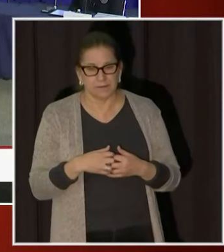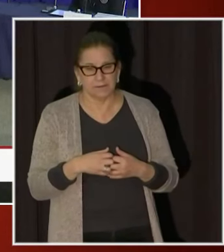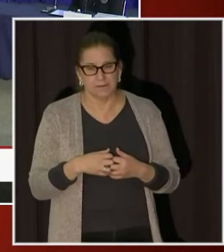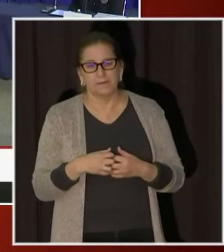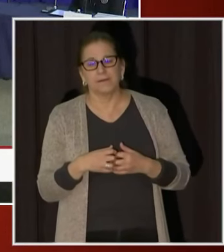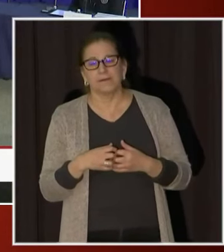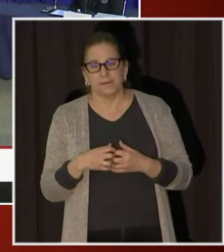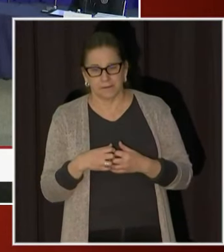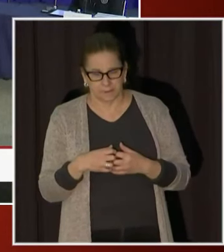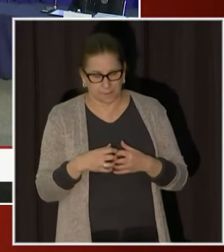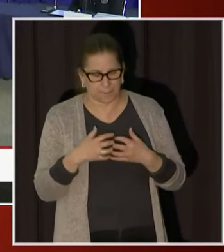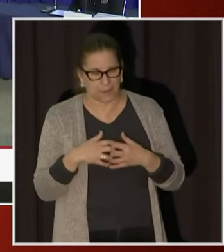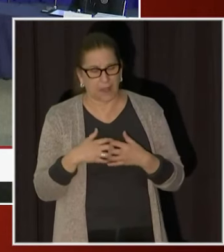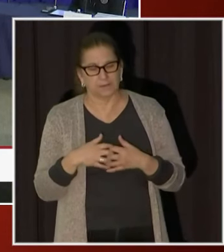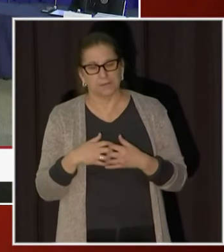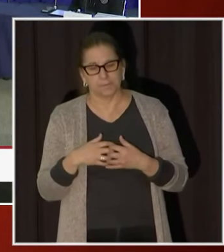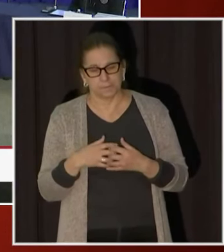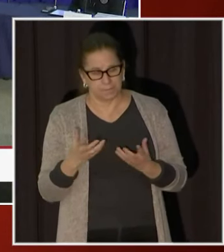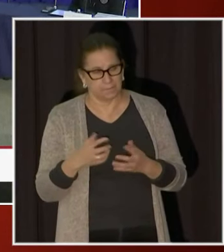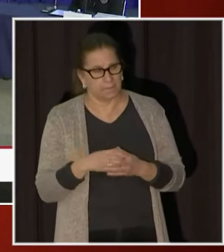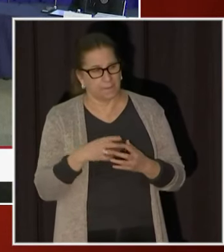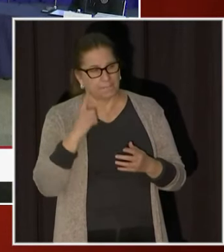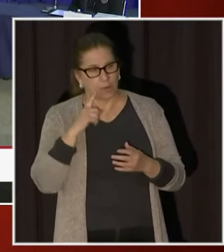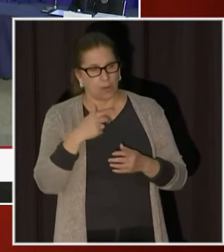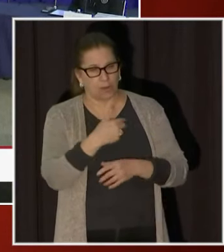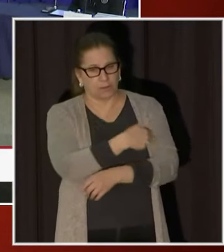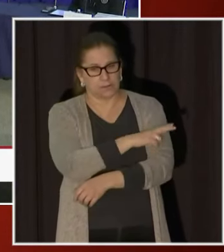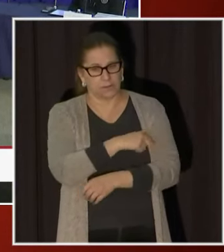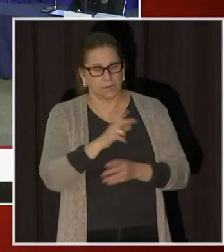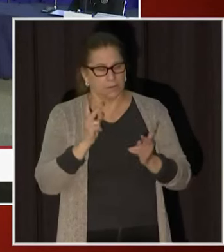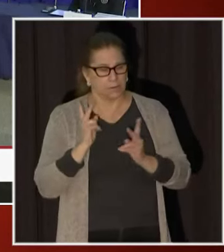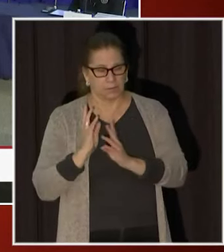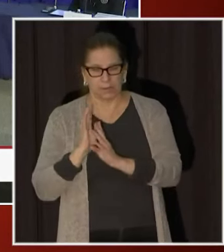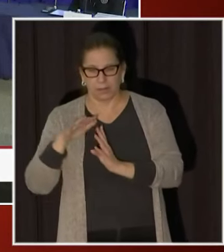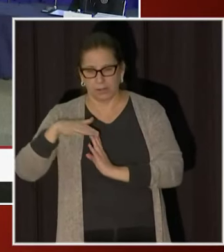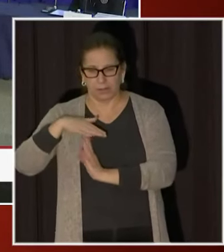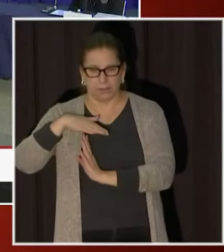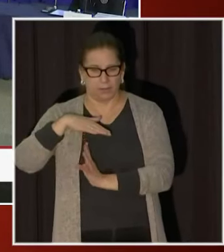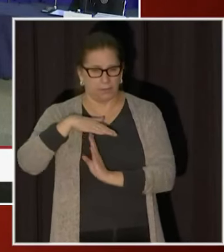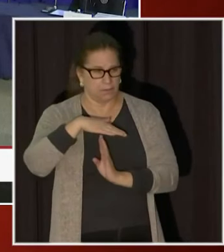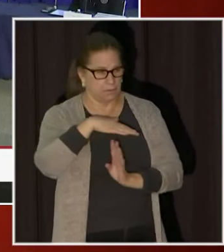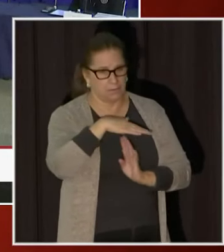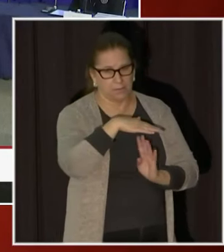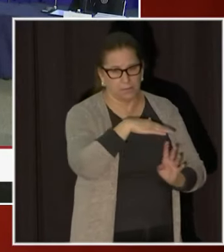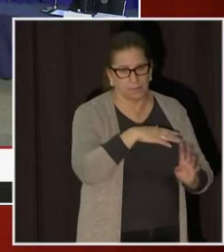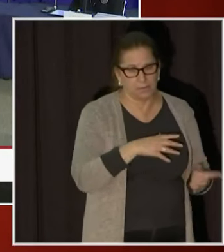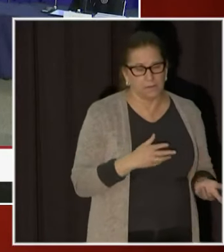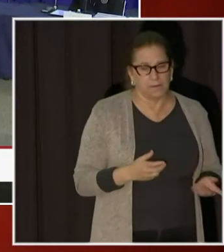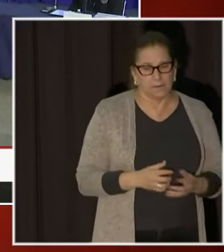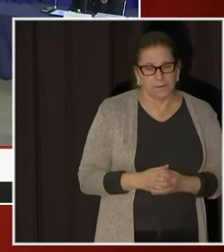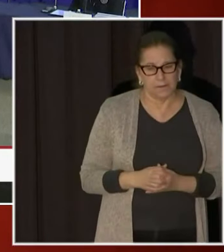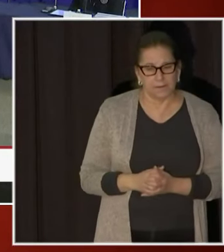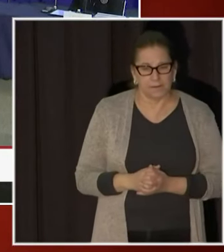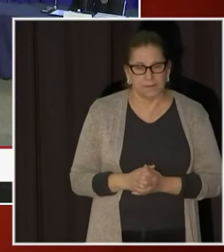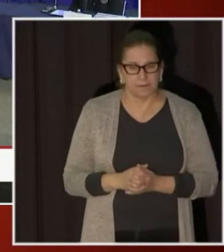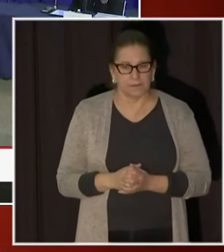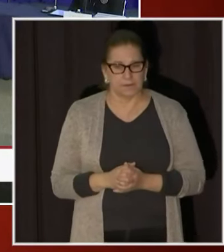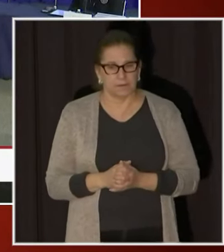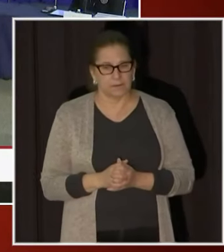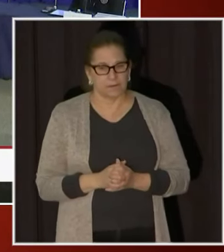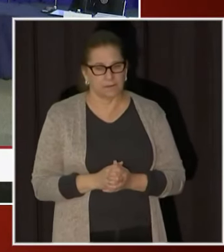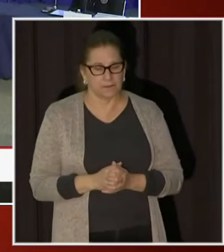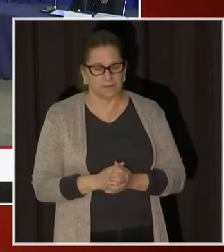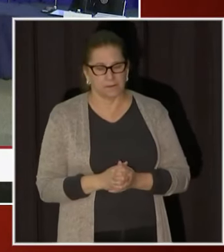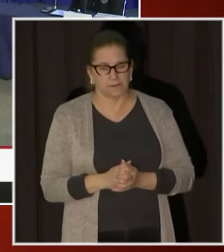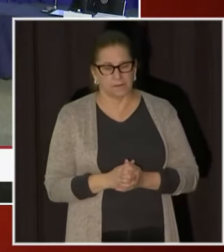hospitalizations, ICU admissions, and ventilators? And can you explain more what this new reporting mechanism is? I think I just explained the first question. I